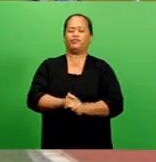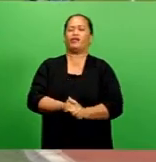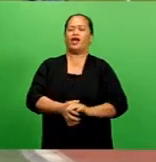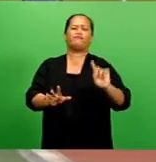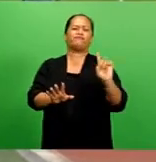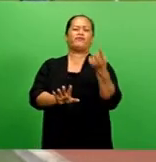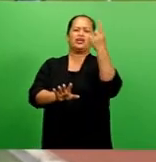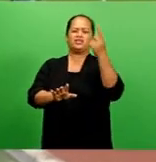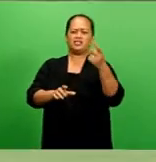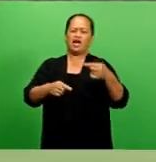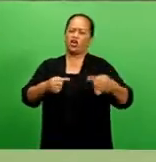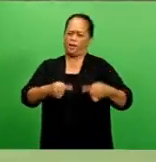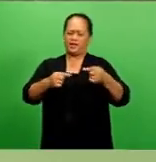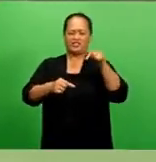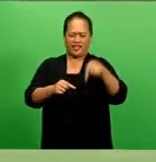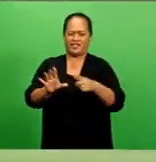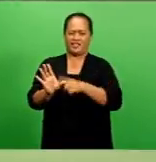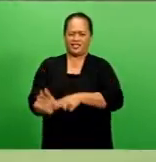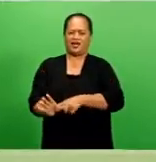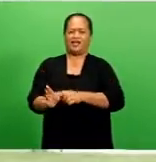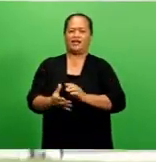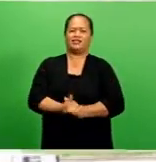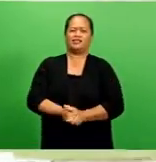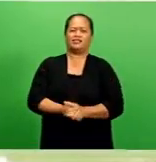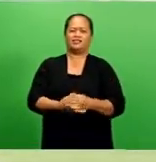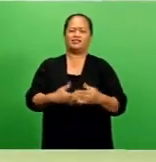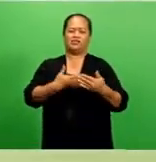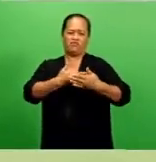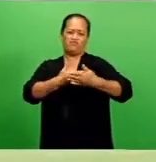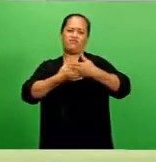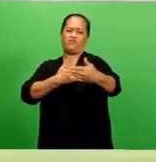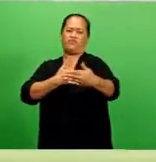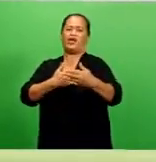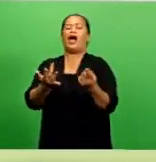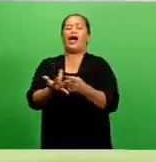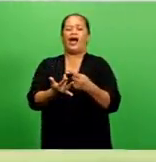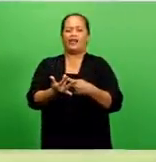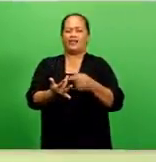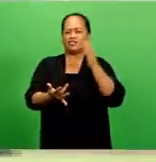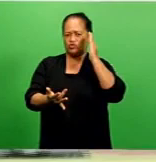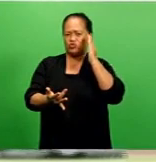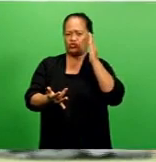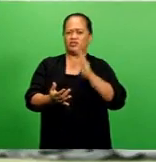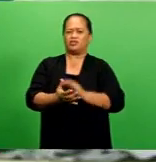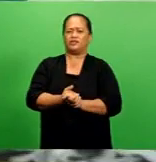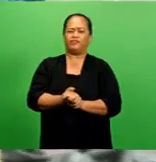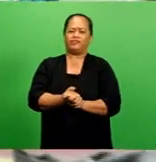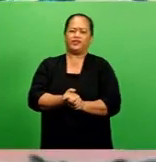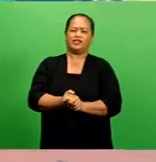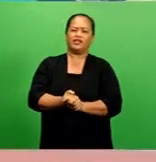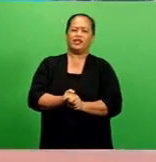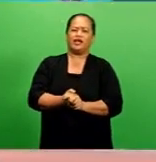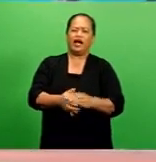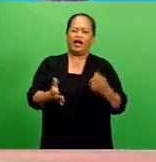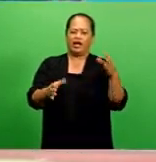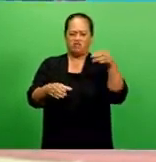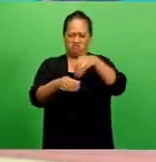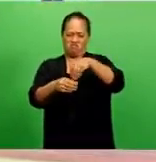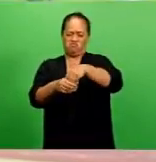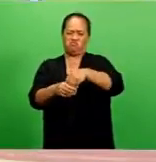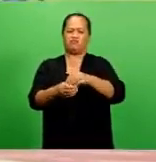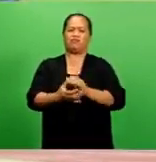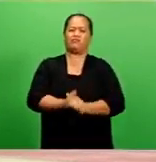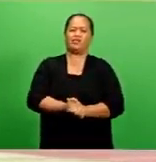as they have other events lined up, including schools' athletics meets. He says they expect numbers to increase